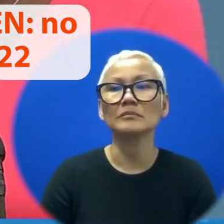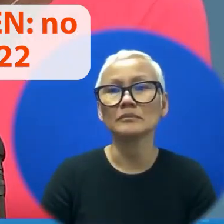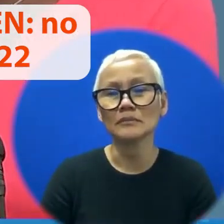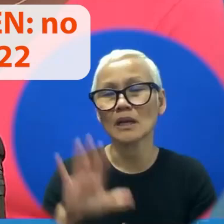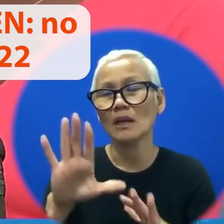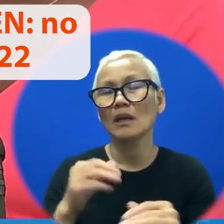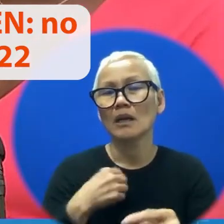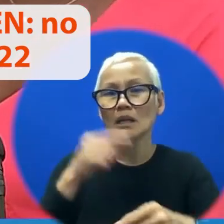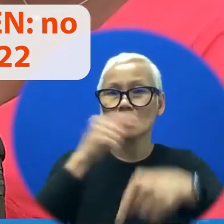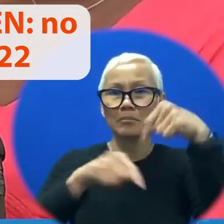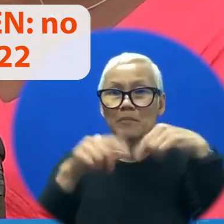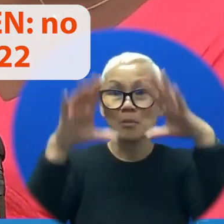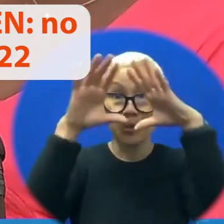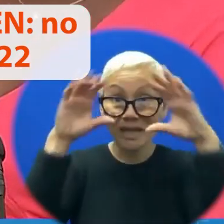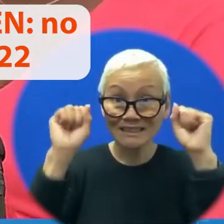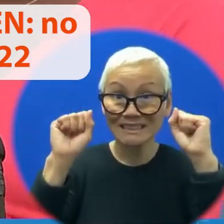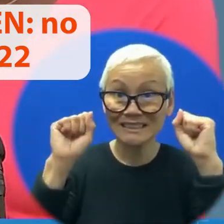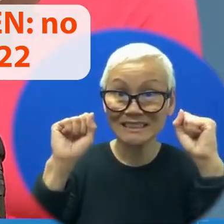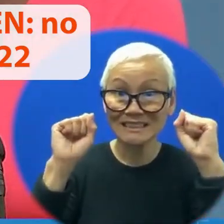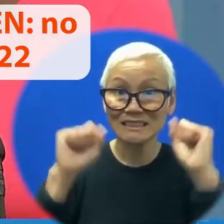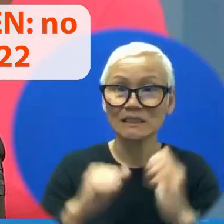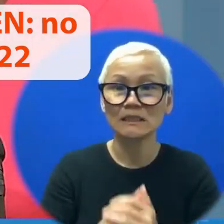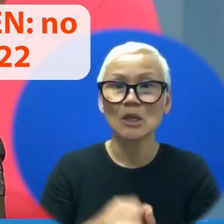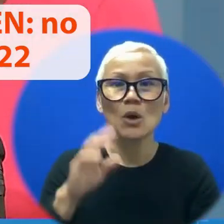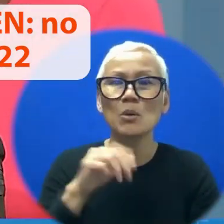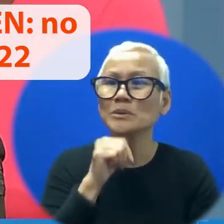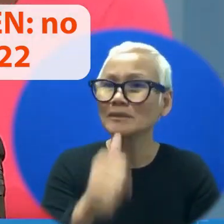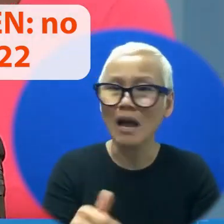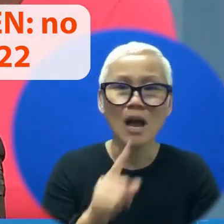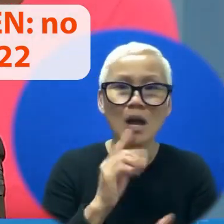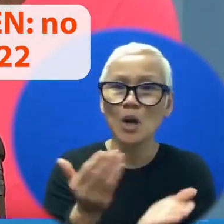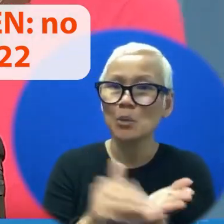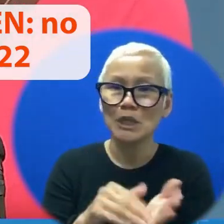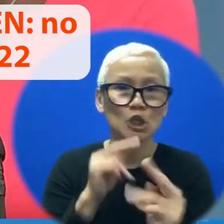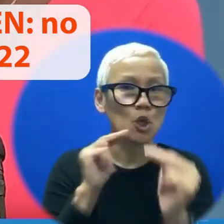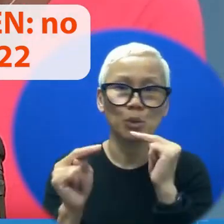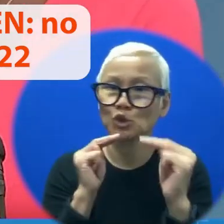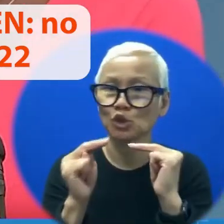let me step back for a second. What the president was talking about, that he wasn't going to